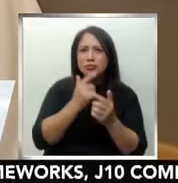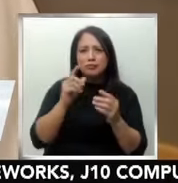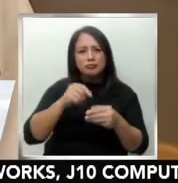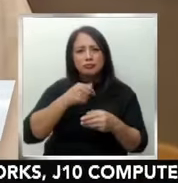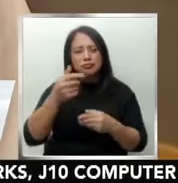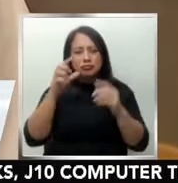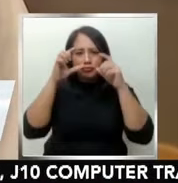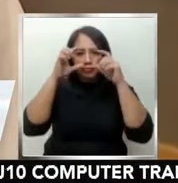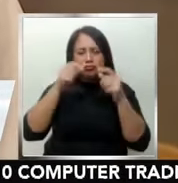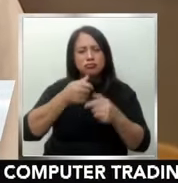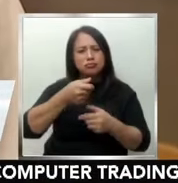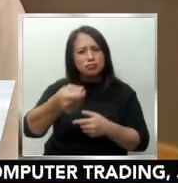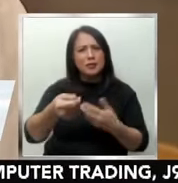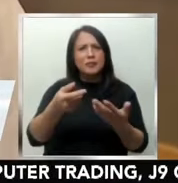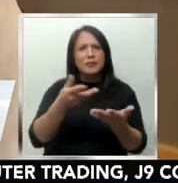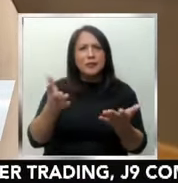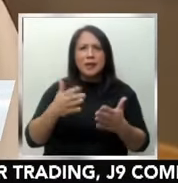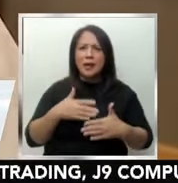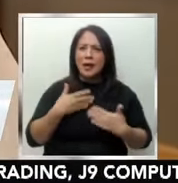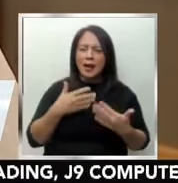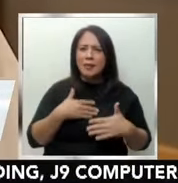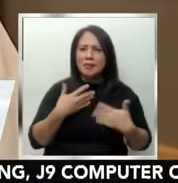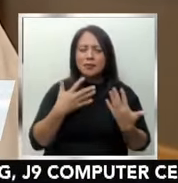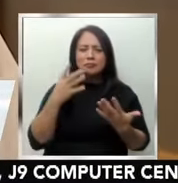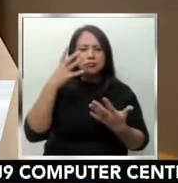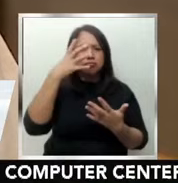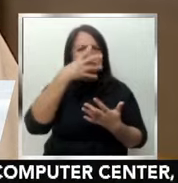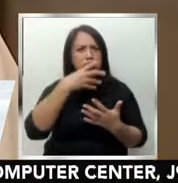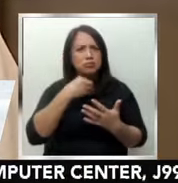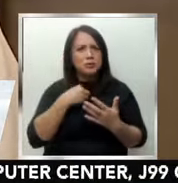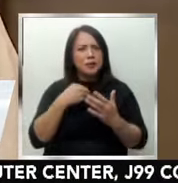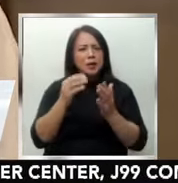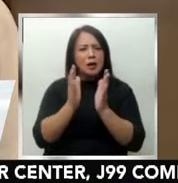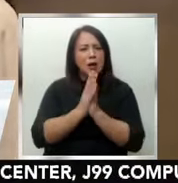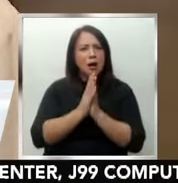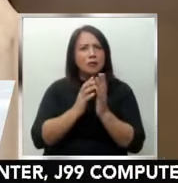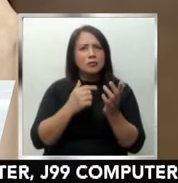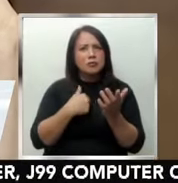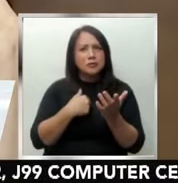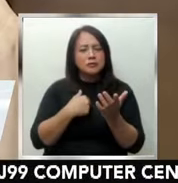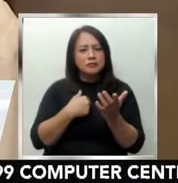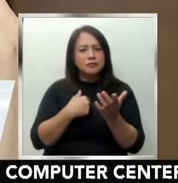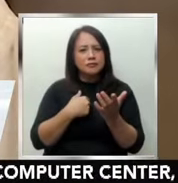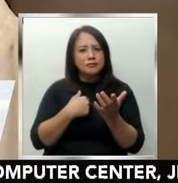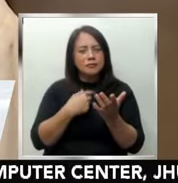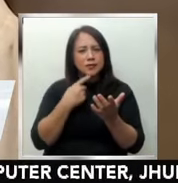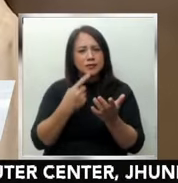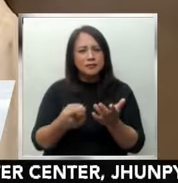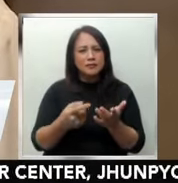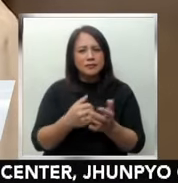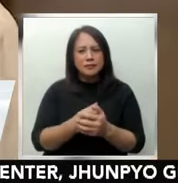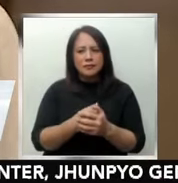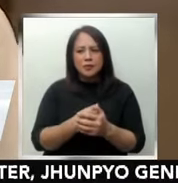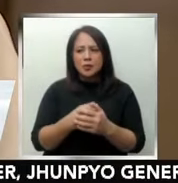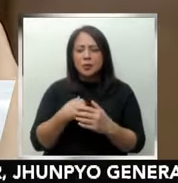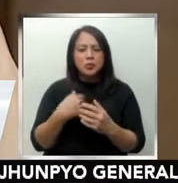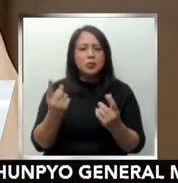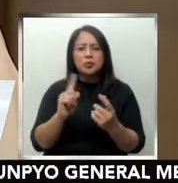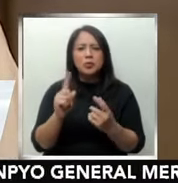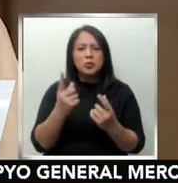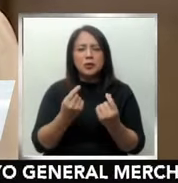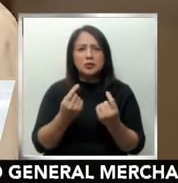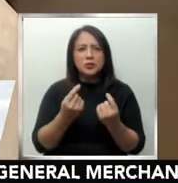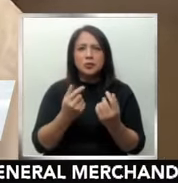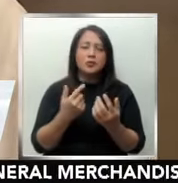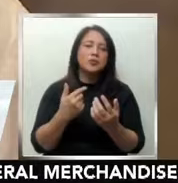was just a lot of happiness and beauty but then I asked them right before we left I said you know what are you guys doing And they said we're digging for our Dead